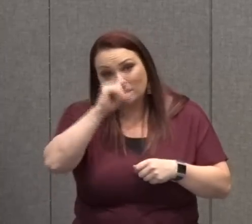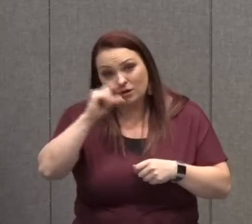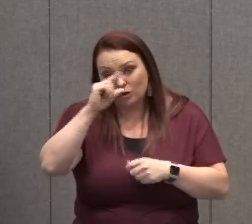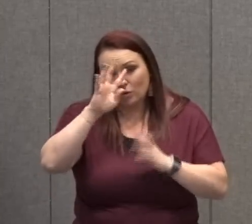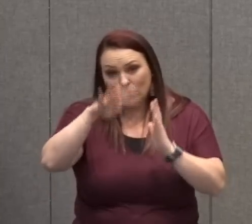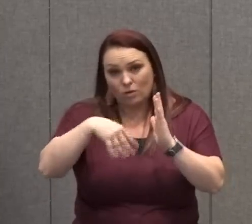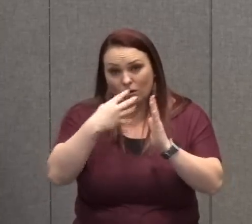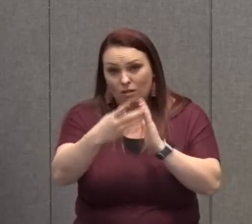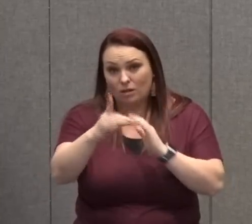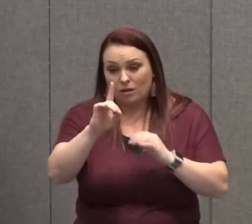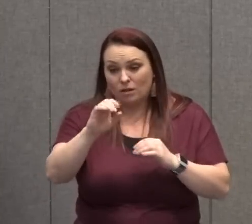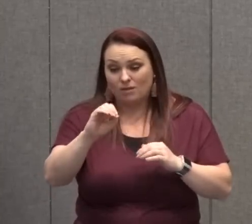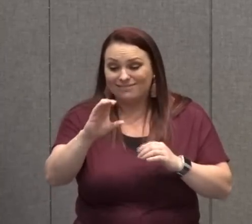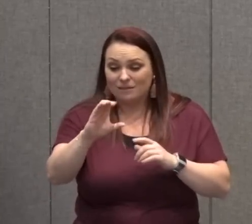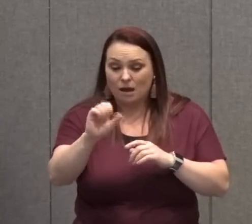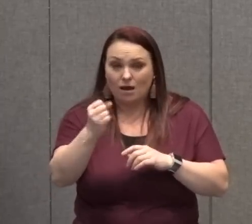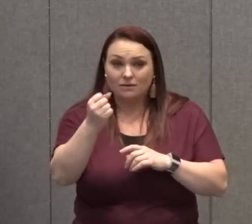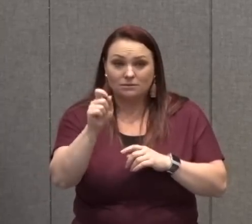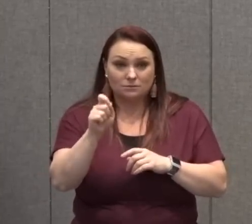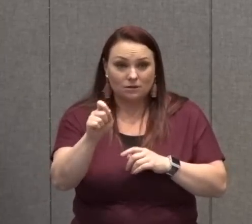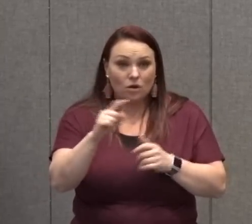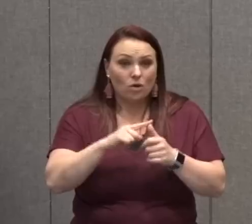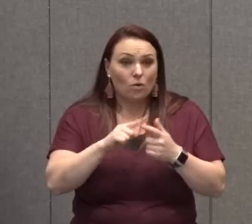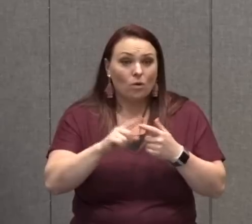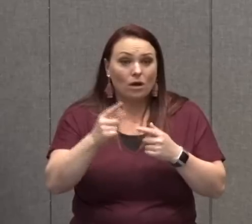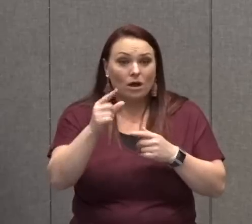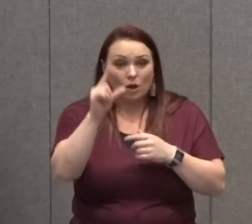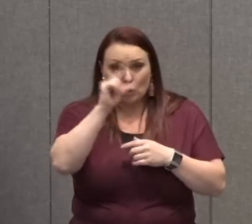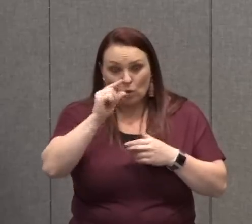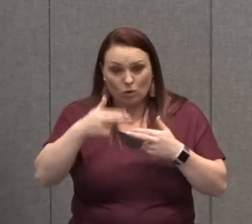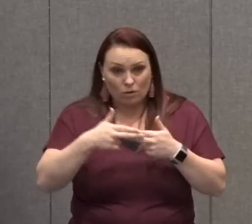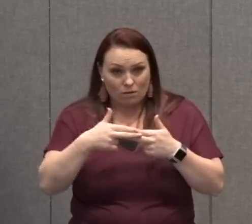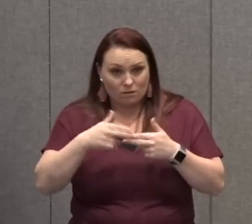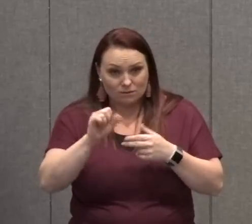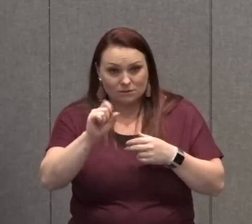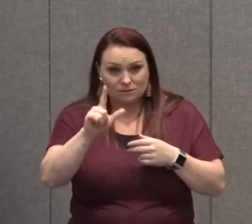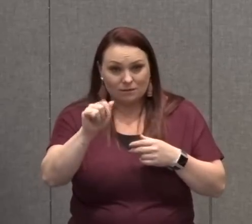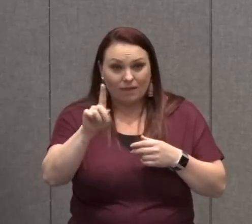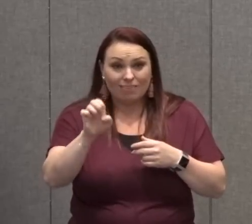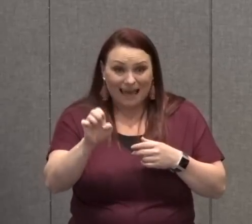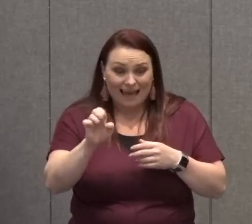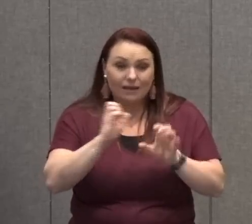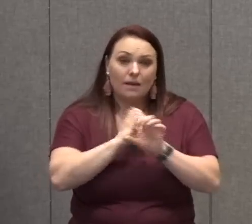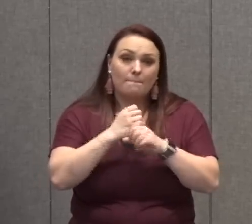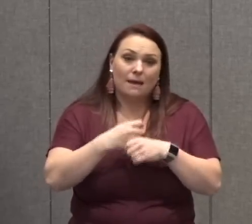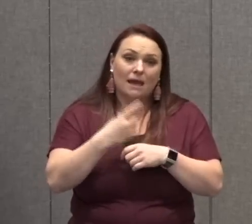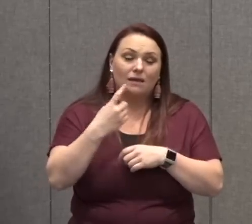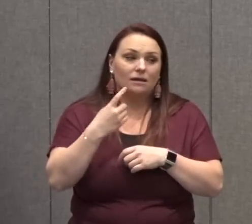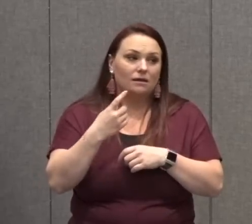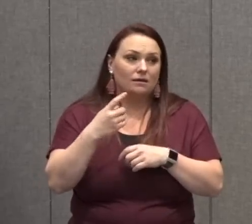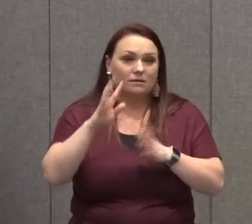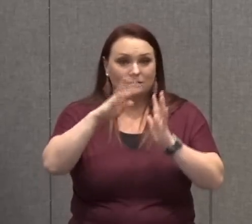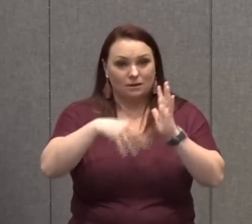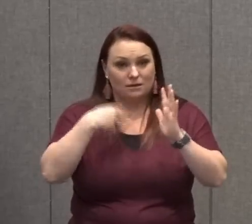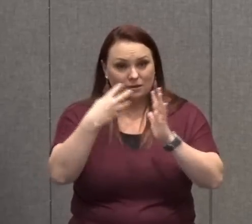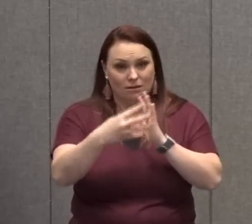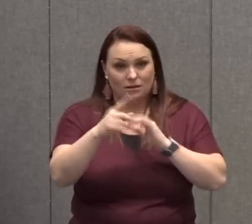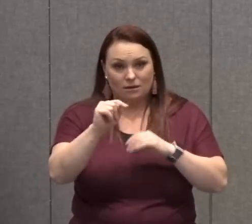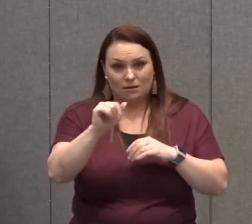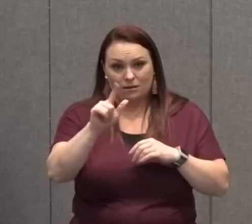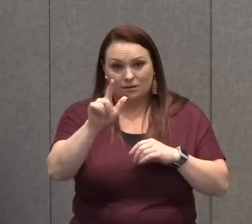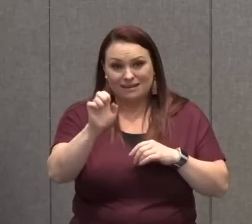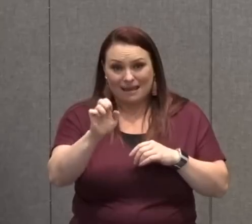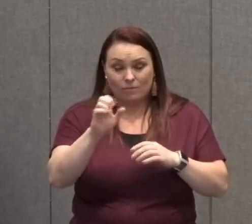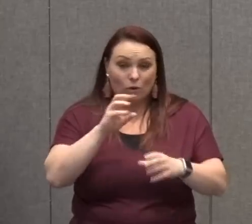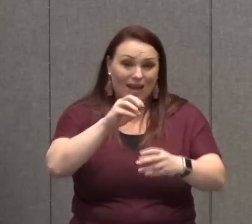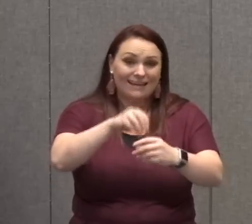Docs or a Google slide and just make a table oh I like that